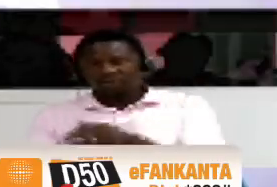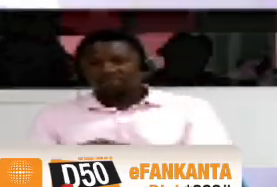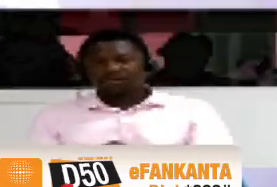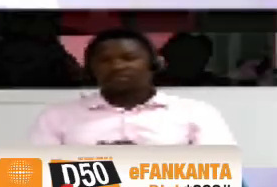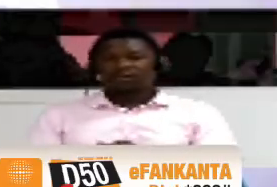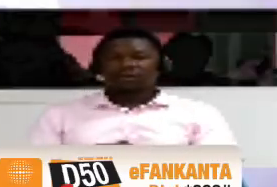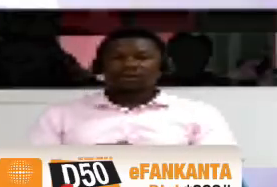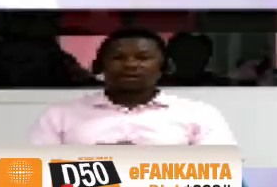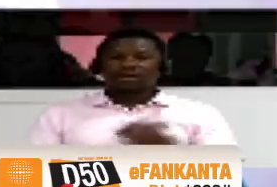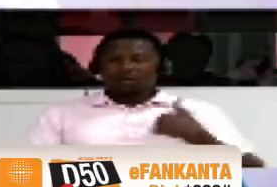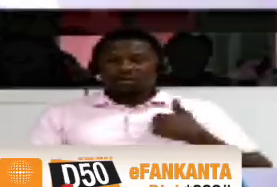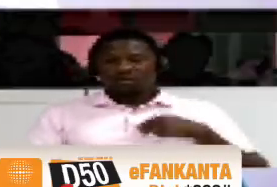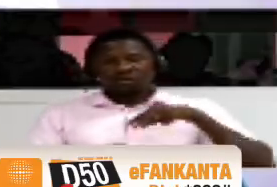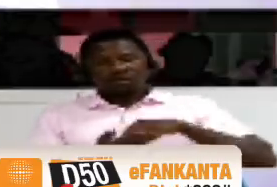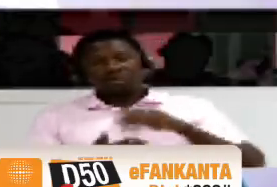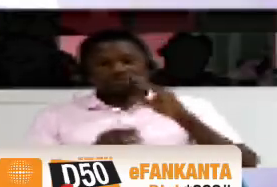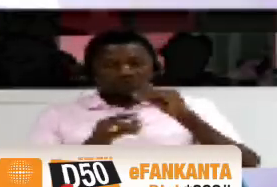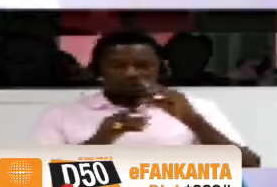Speaker after speaker,